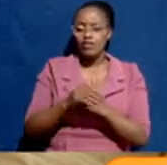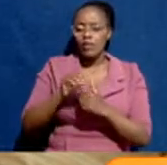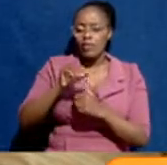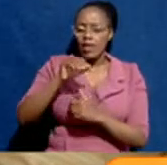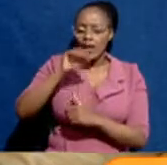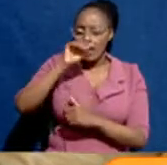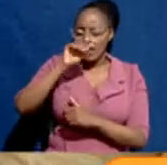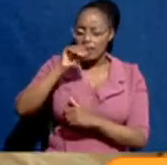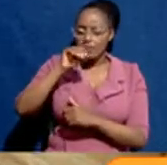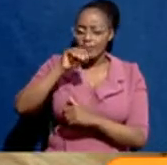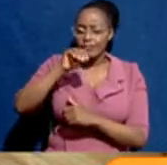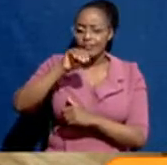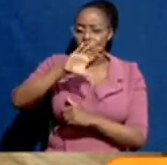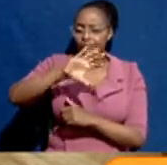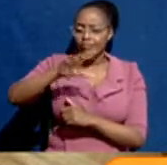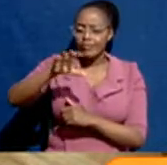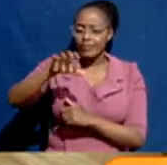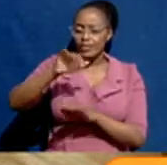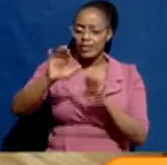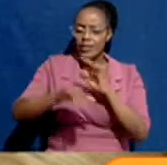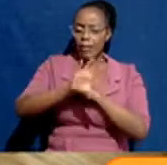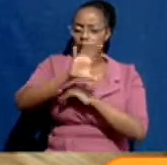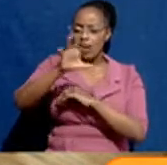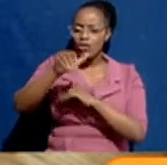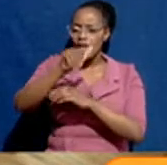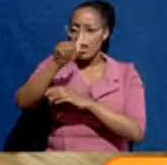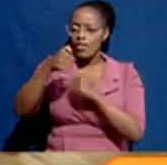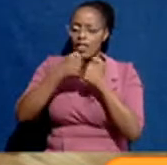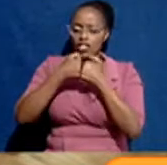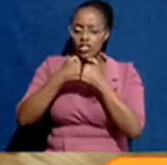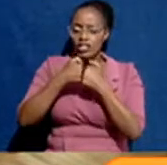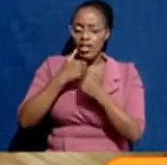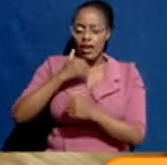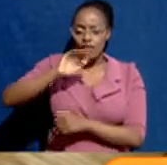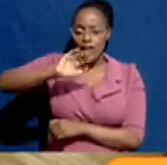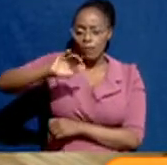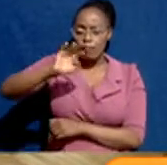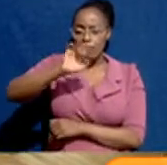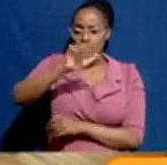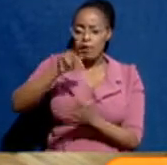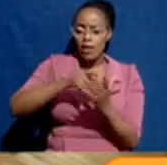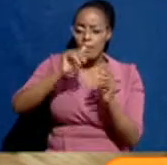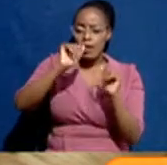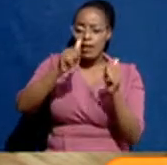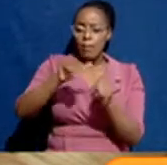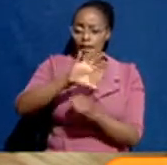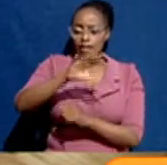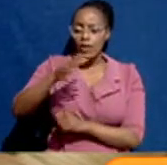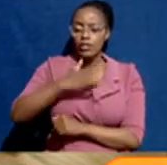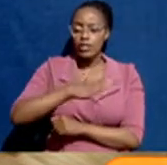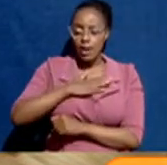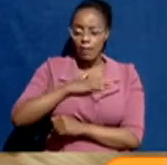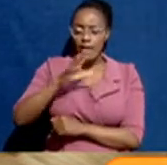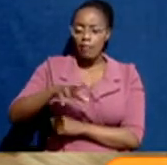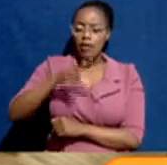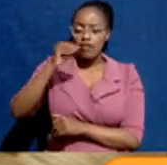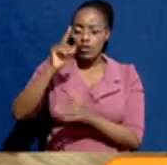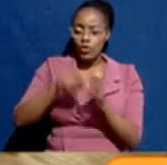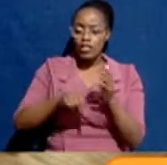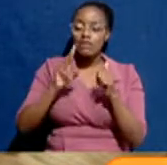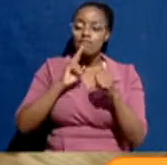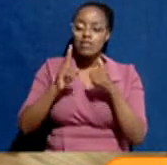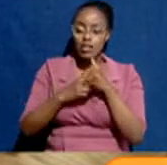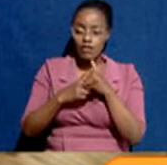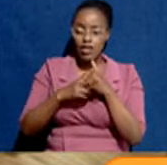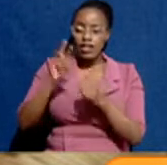municipalities. There are also challenges of pending bills. In my county, I found